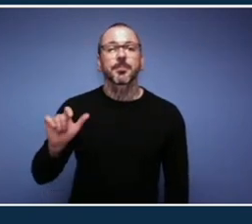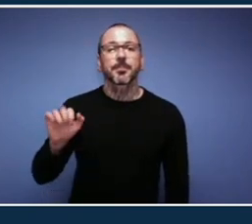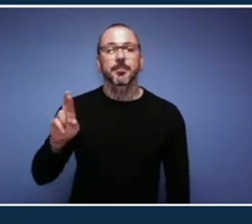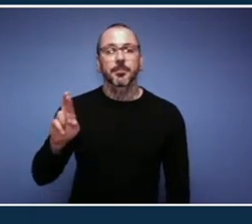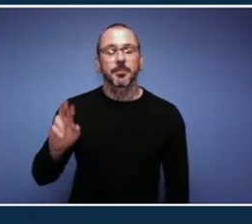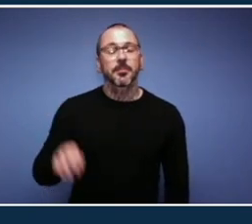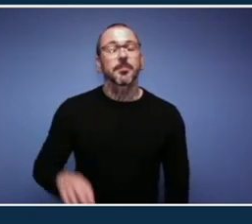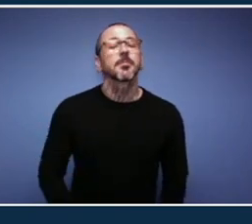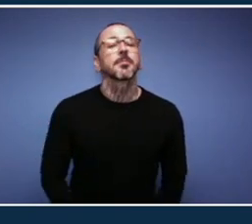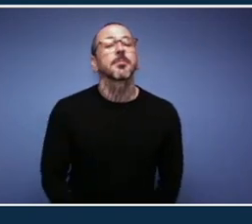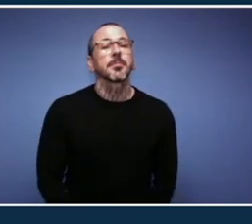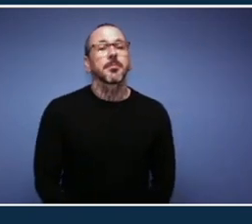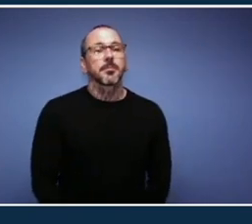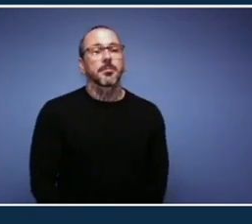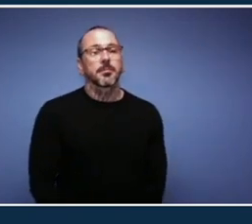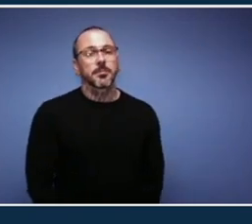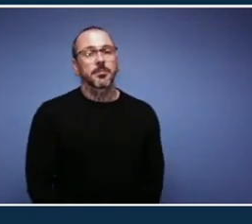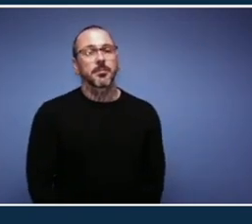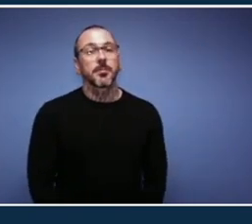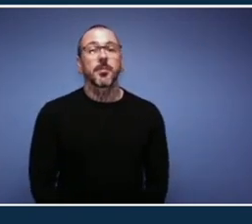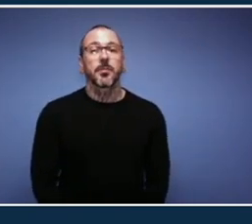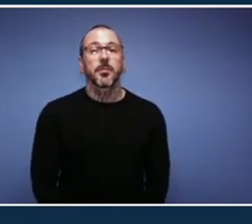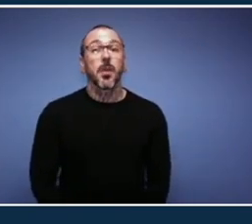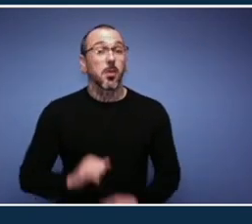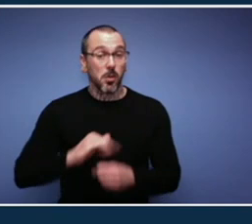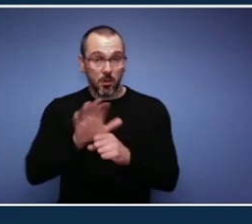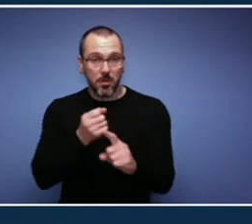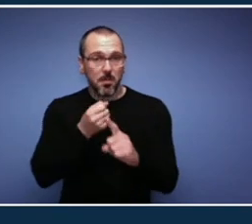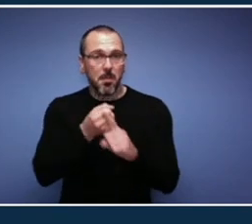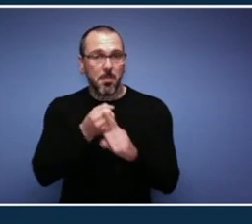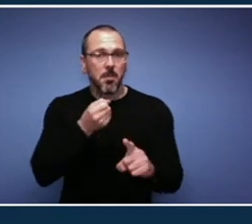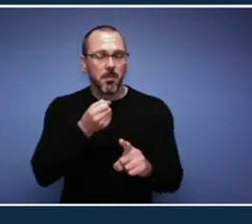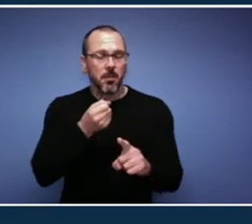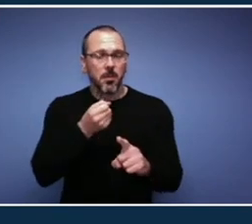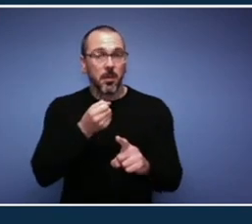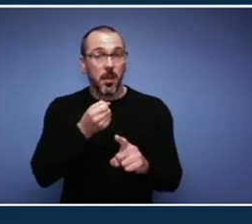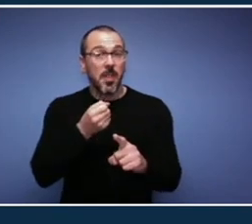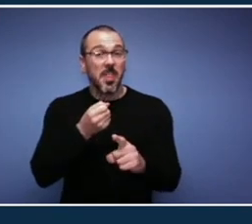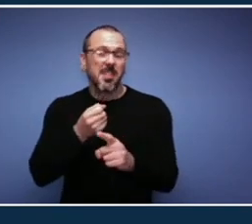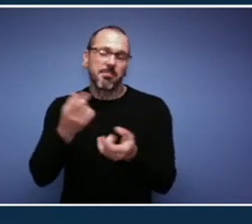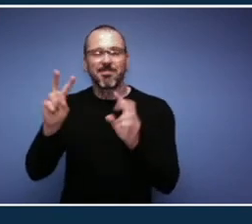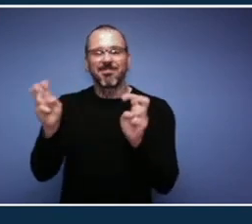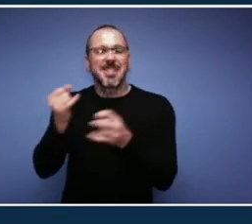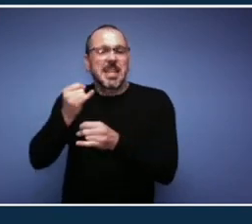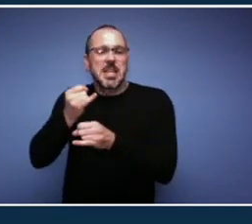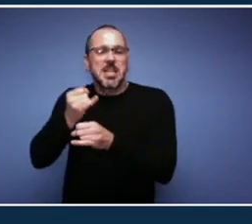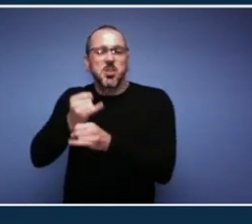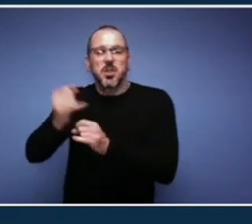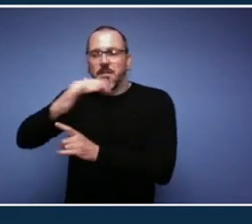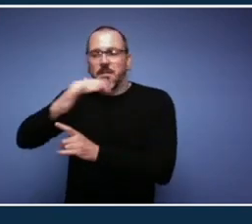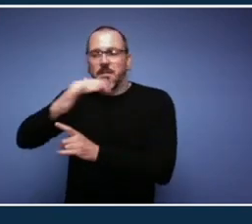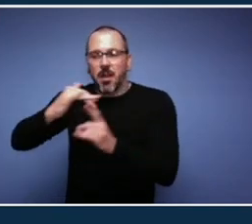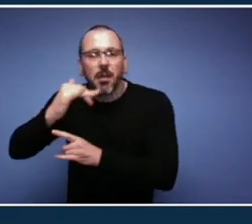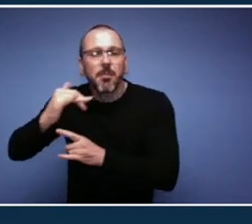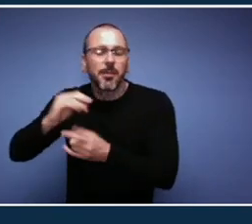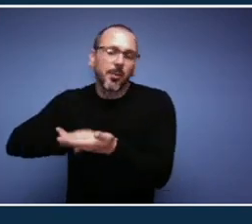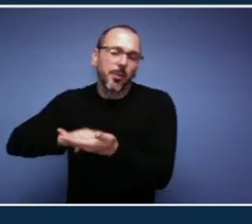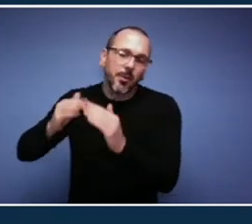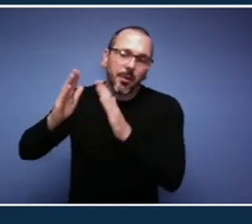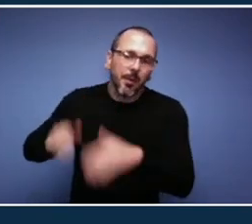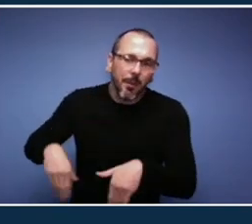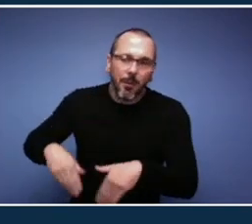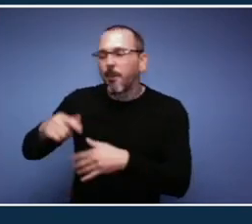nature of these institutional settings, but they do result in what we call segregation. Yeah. And, you know, segregation is a form